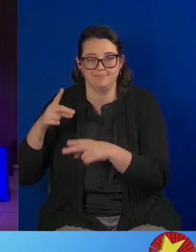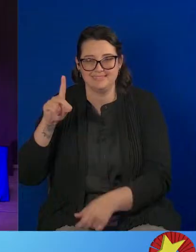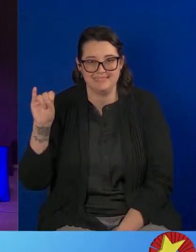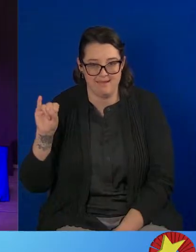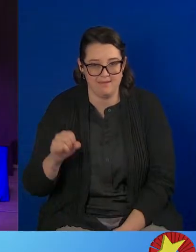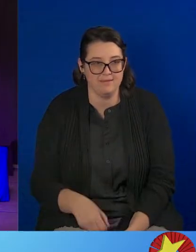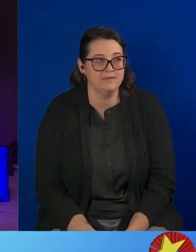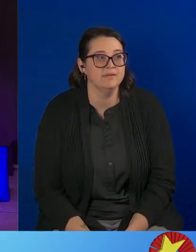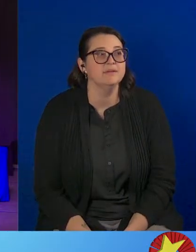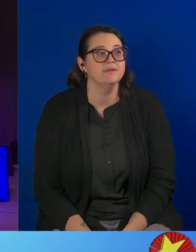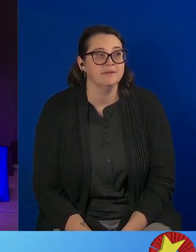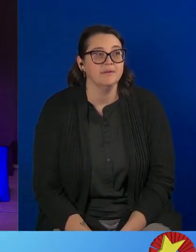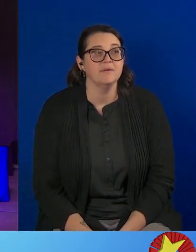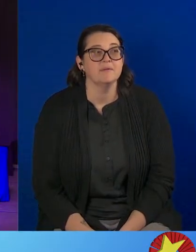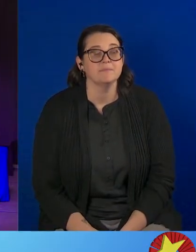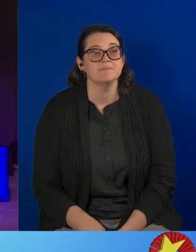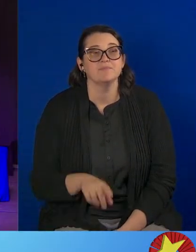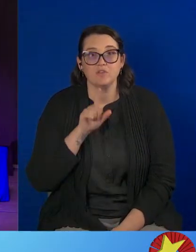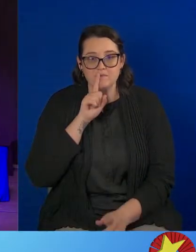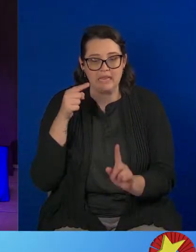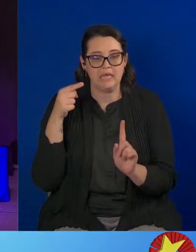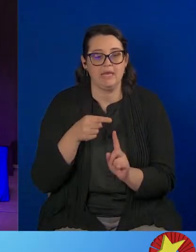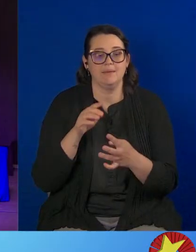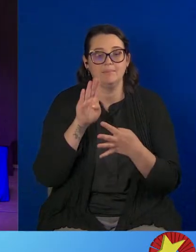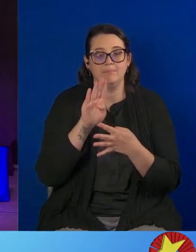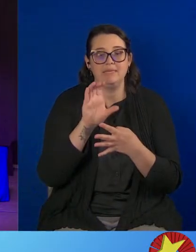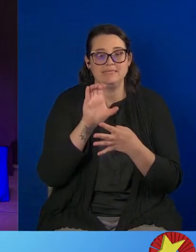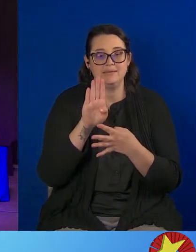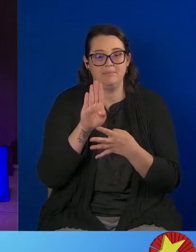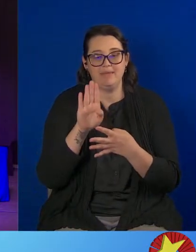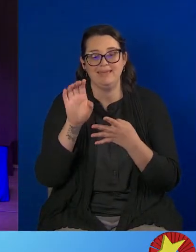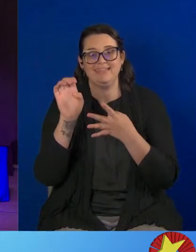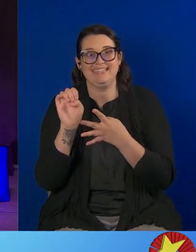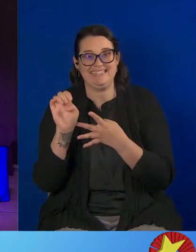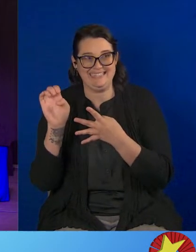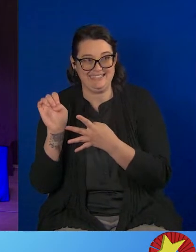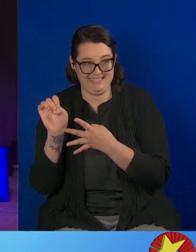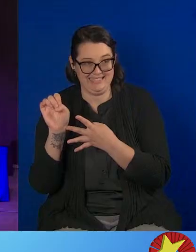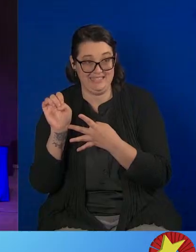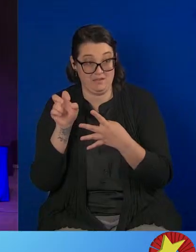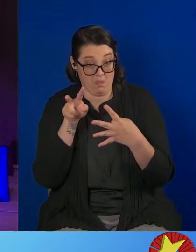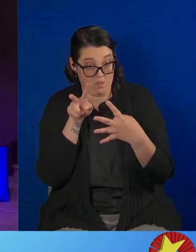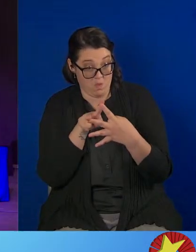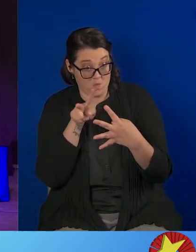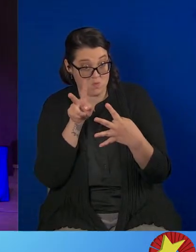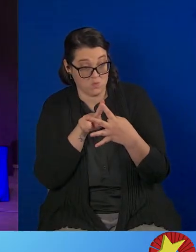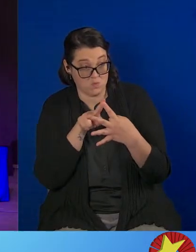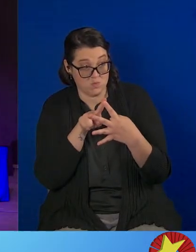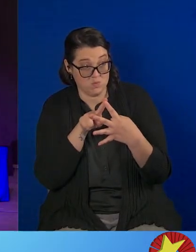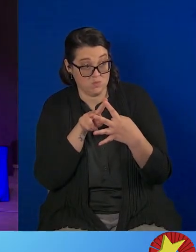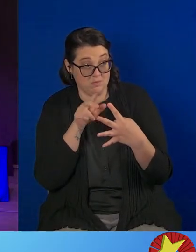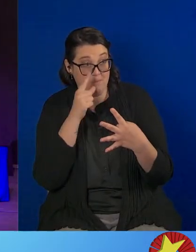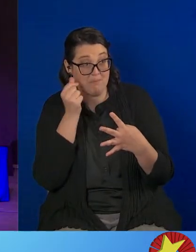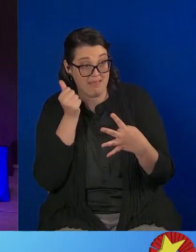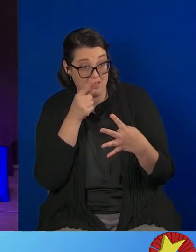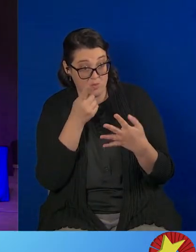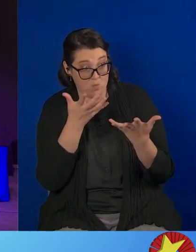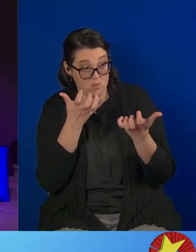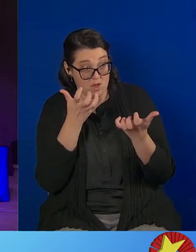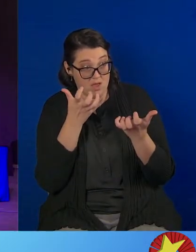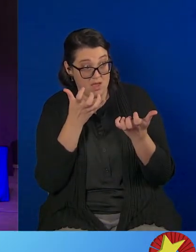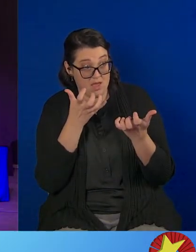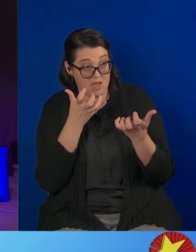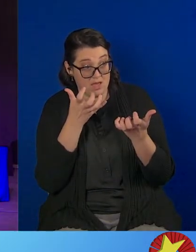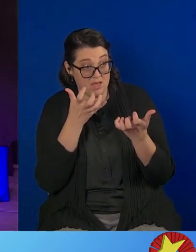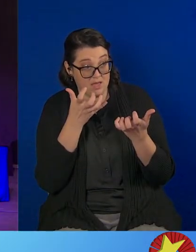Essentially, we're looking at BCB and EE. Are those the two policies that you're requesting